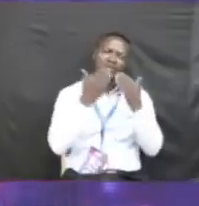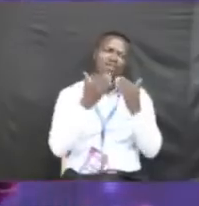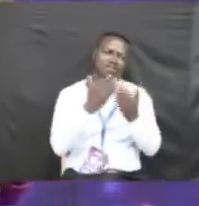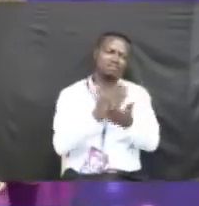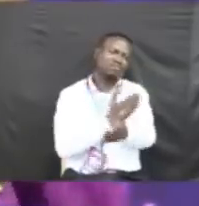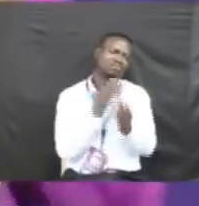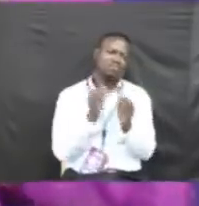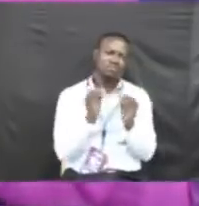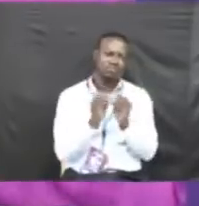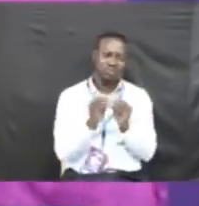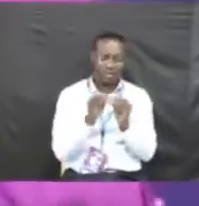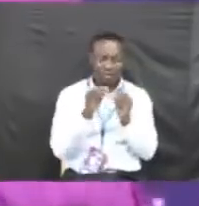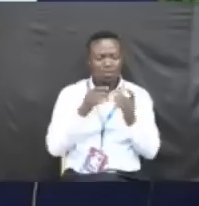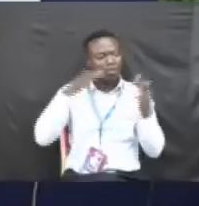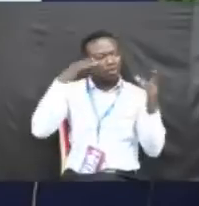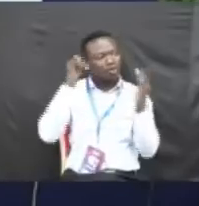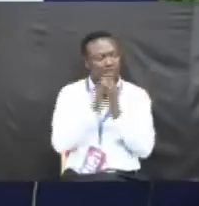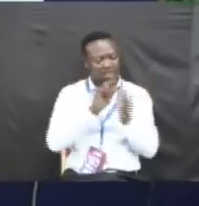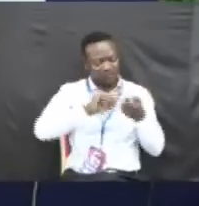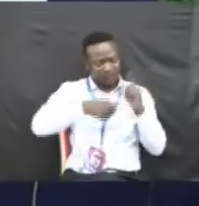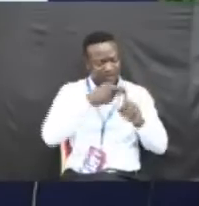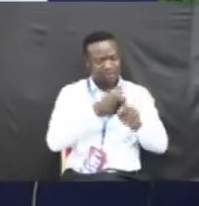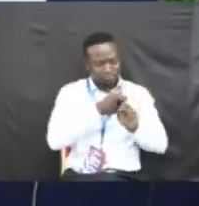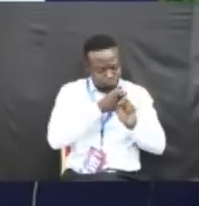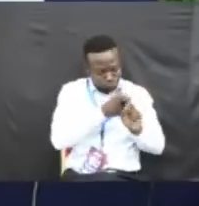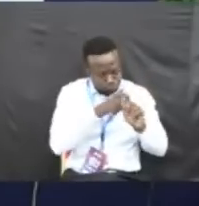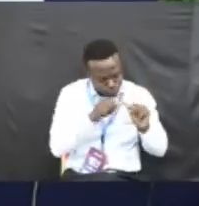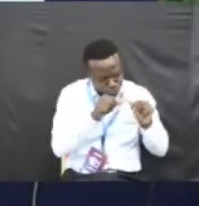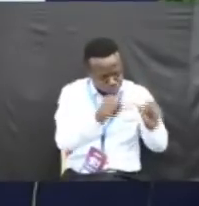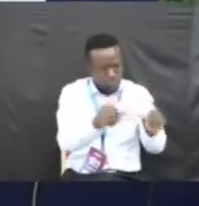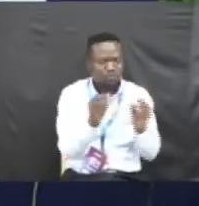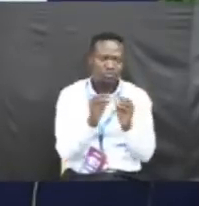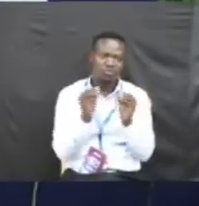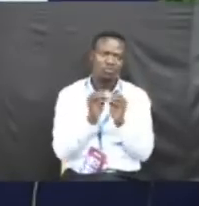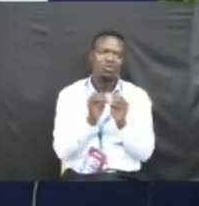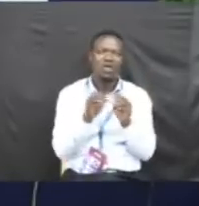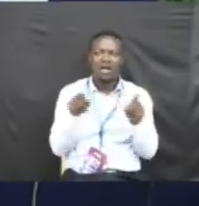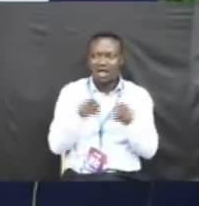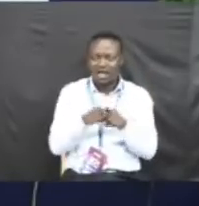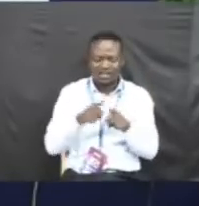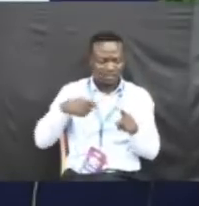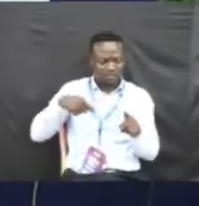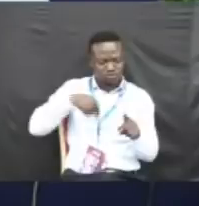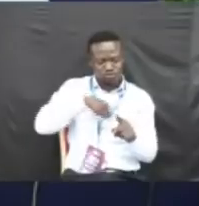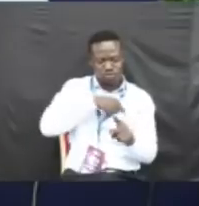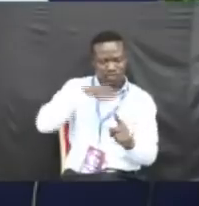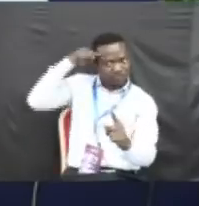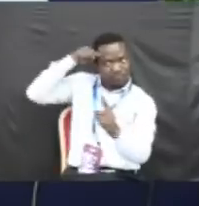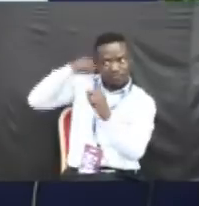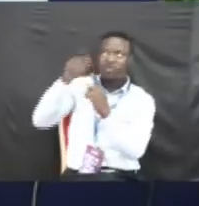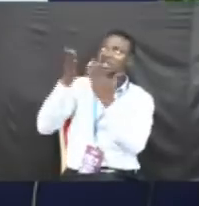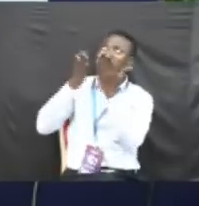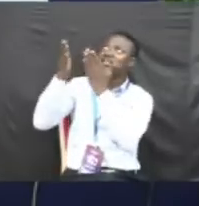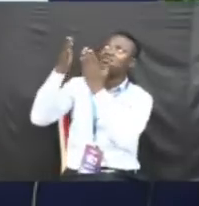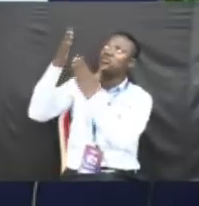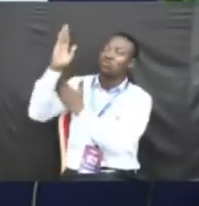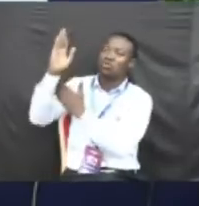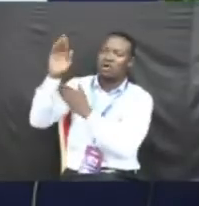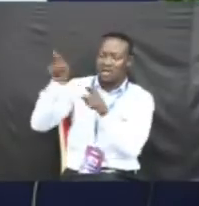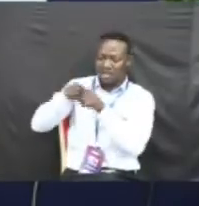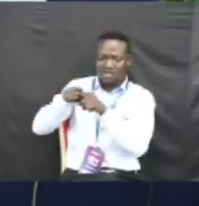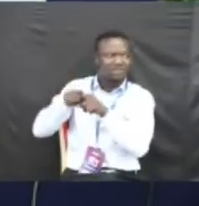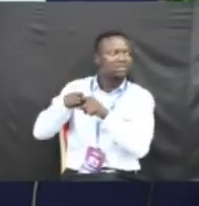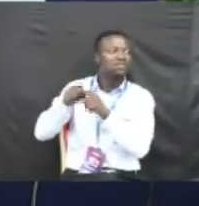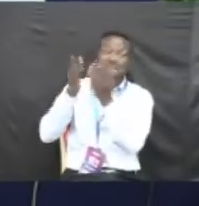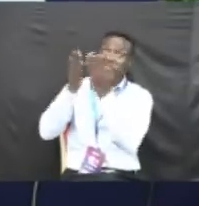and I pray that this friendship will continue in the context of our calling as children of